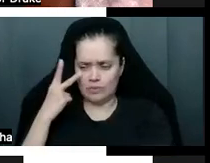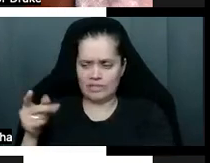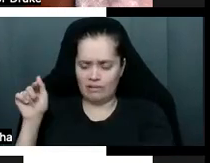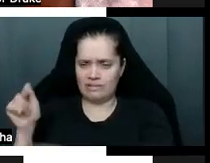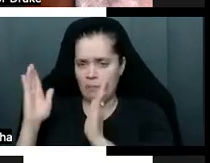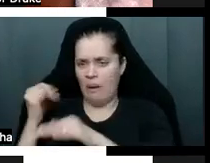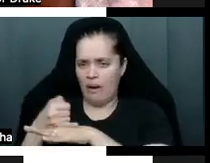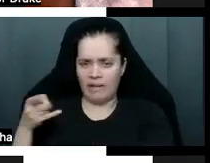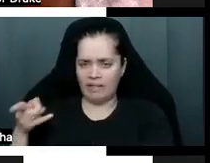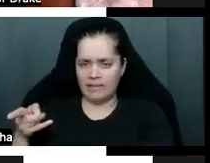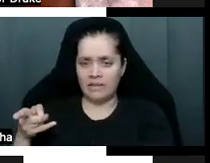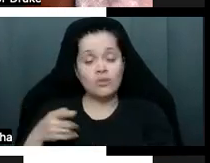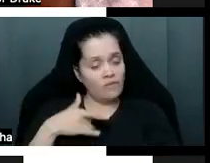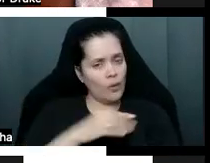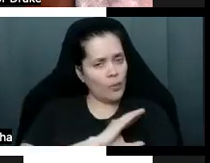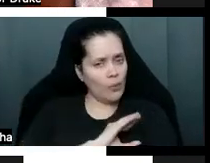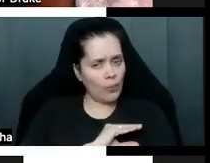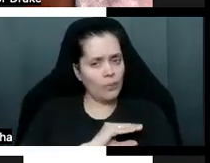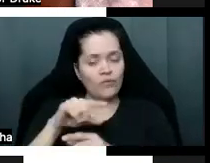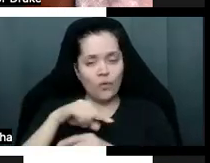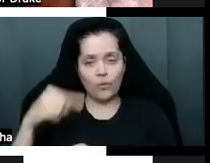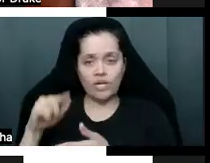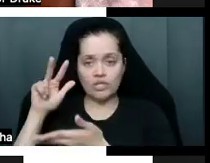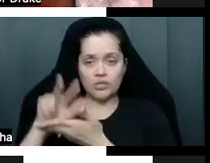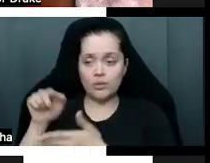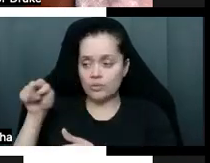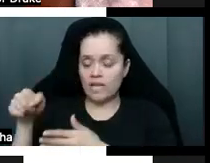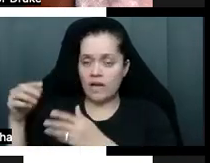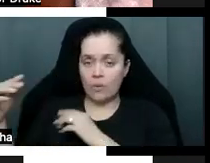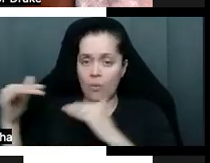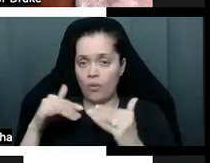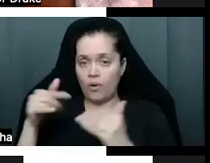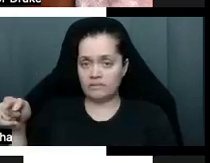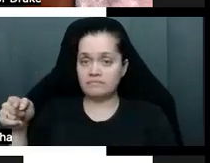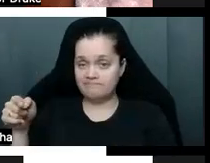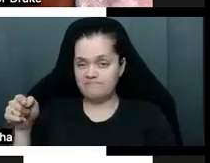So it was demoralizing for Russia to lose this war.